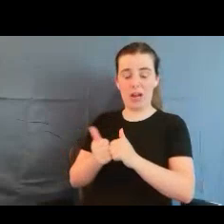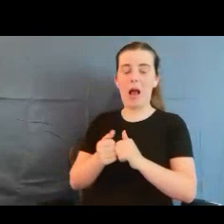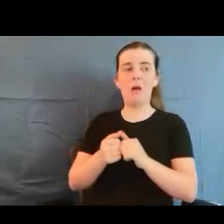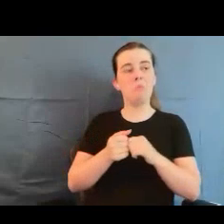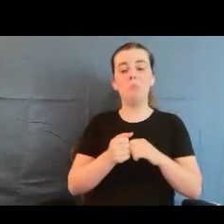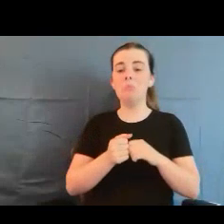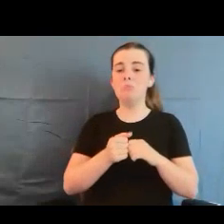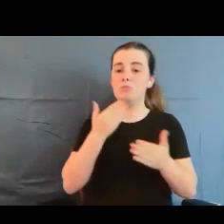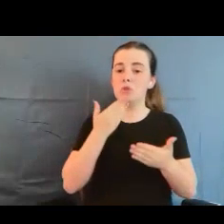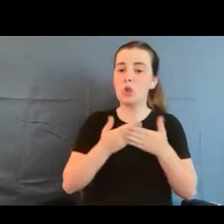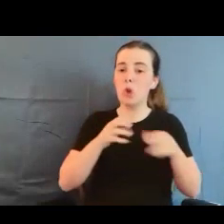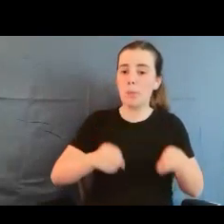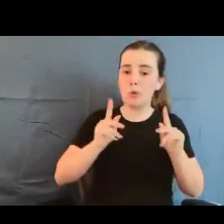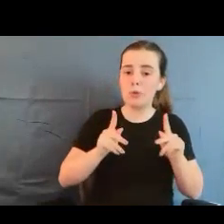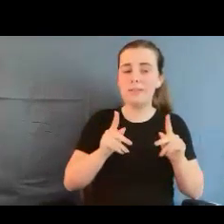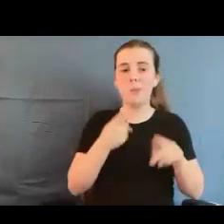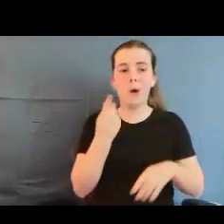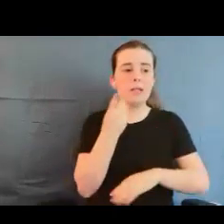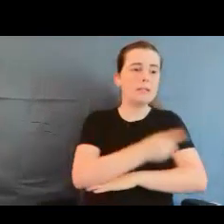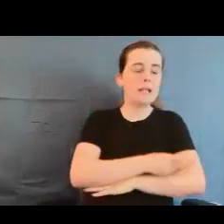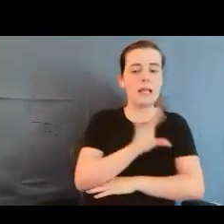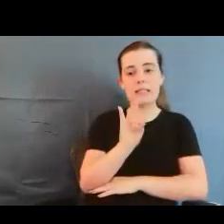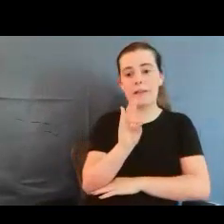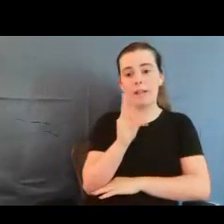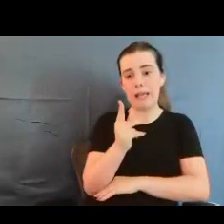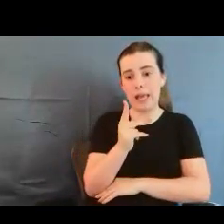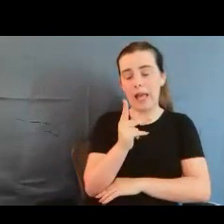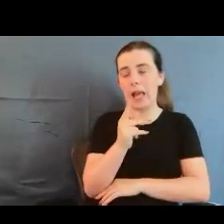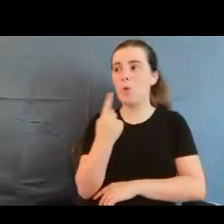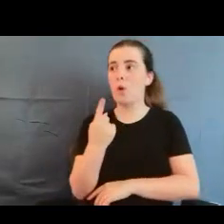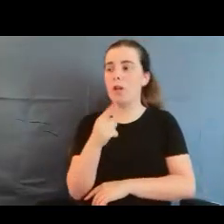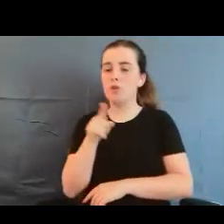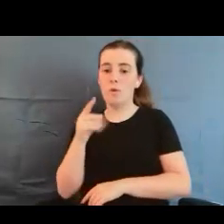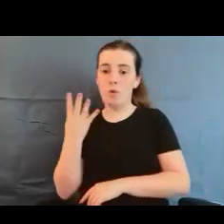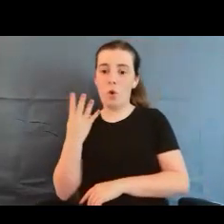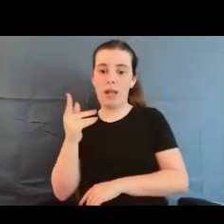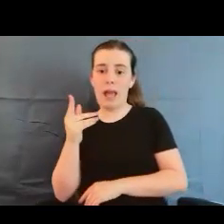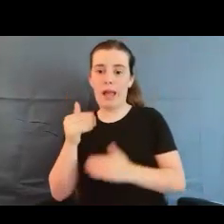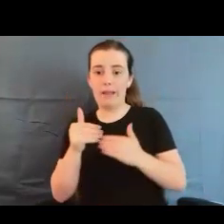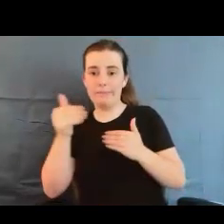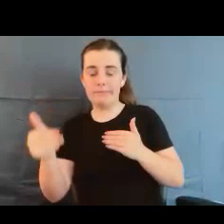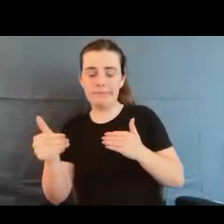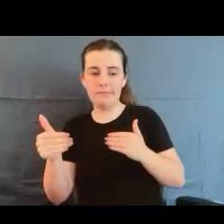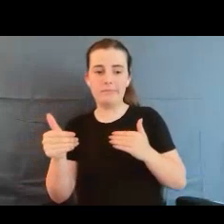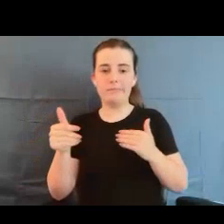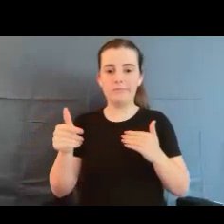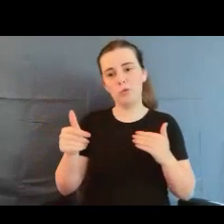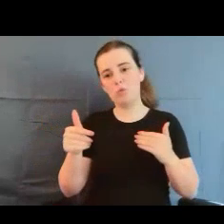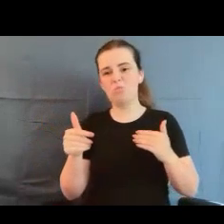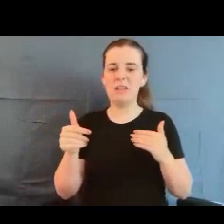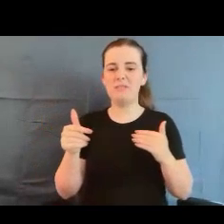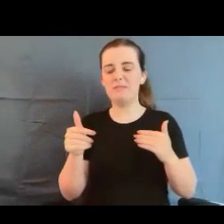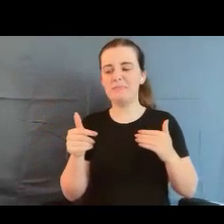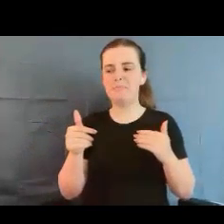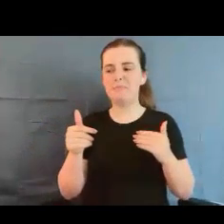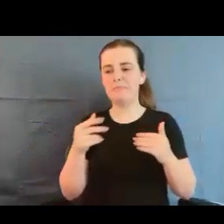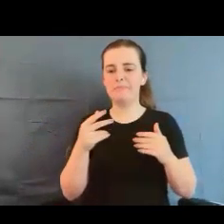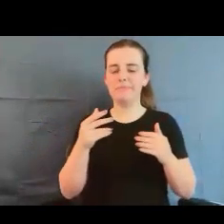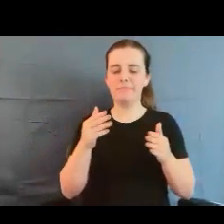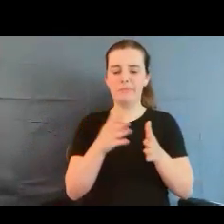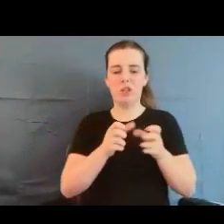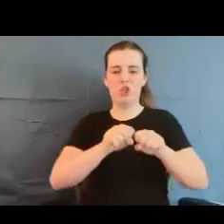do 6 to 7K one day and 4 to 5K the following day, and you're like mimicking that race experience over 2 days or over 3 days,